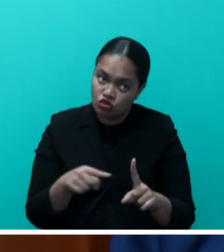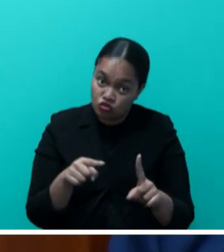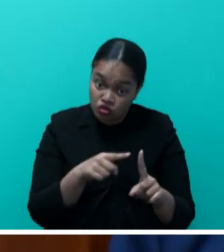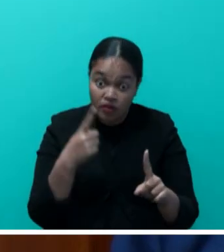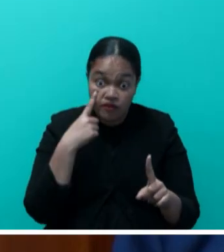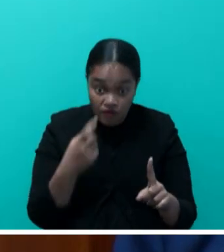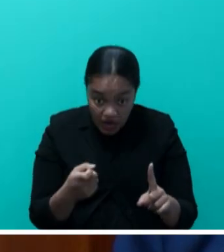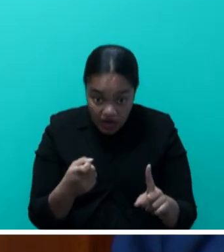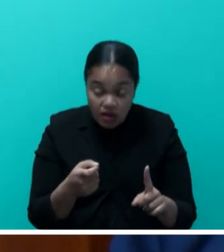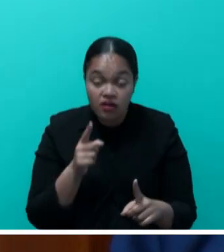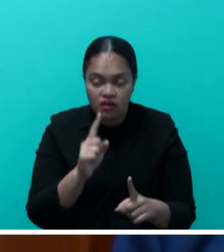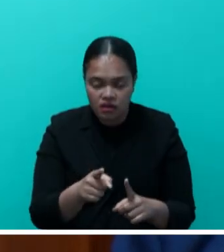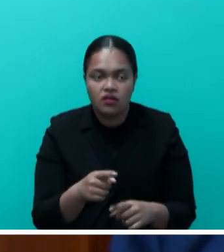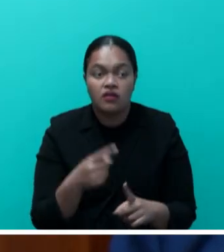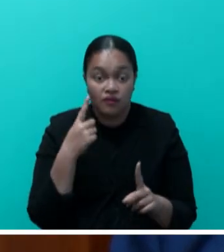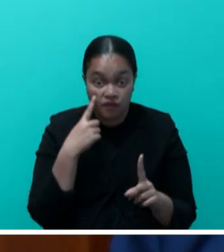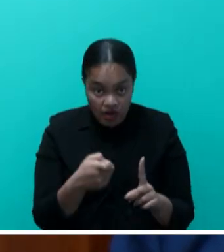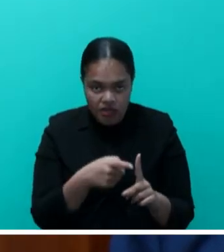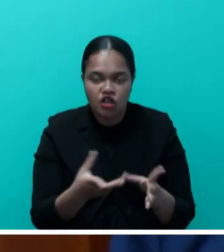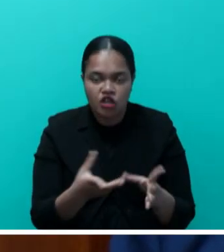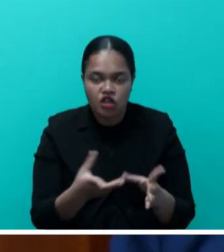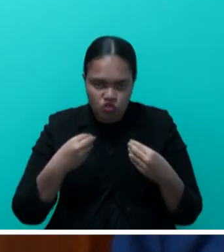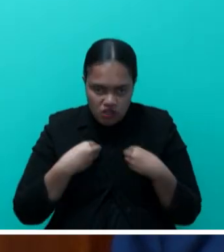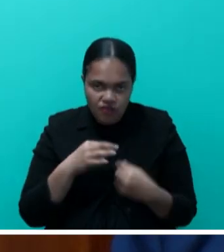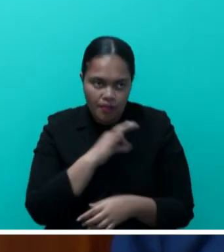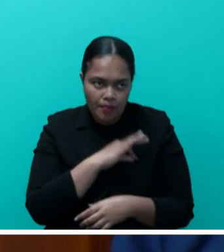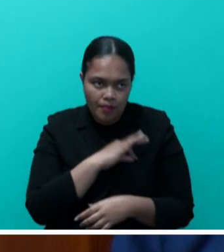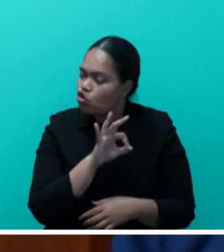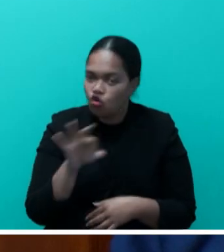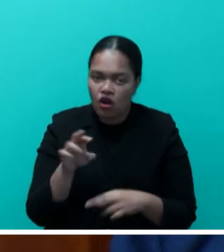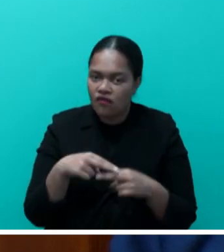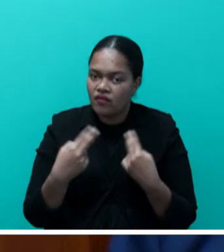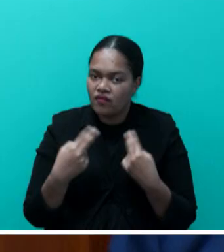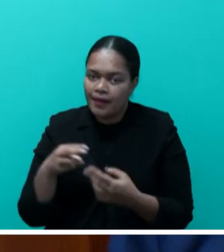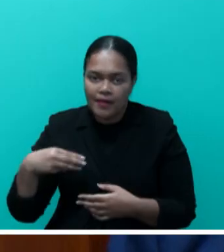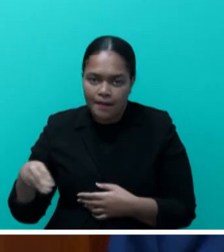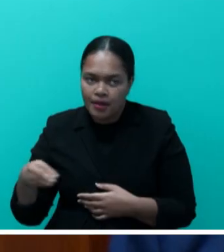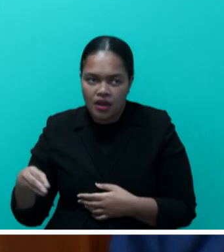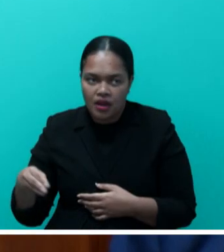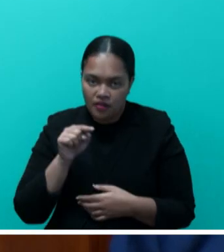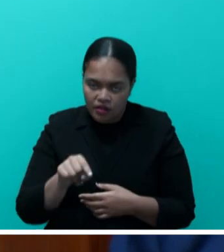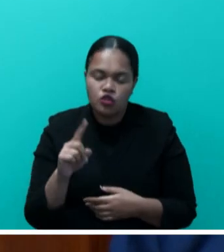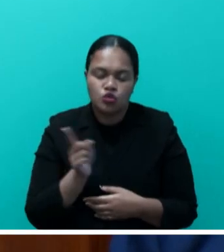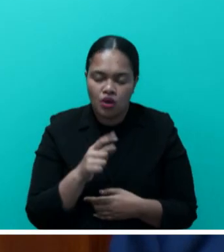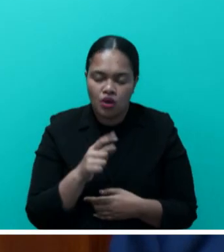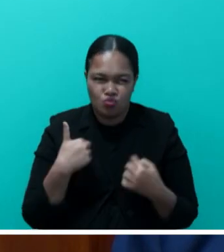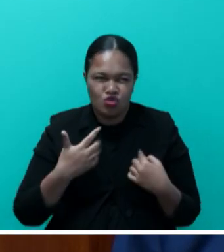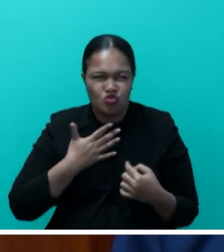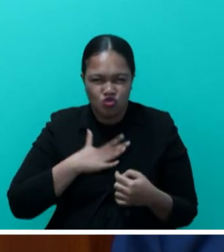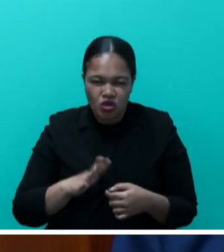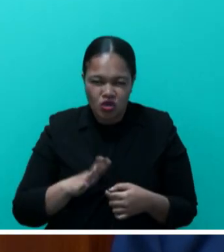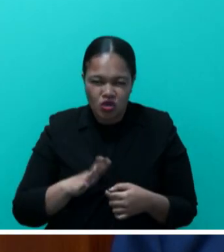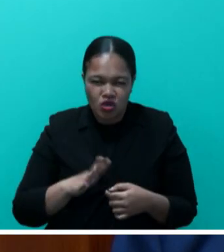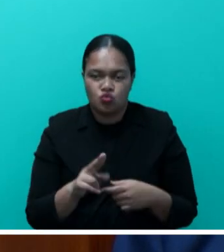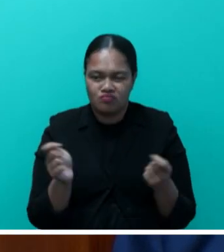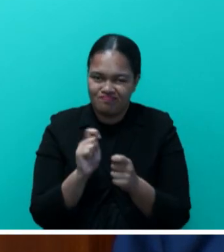person so that that person is receiving the benefit and not a family member. That's what we are trying to fix for better